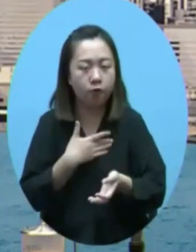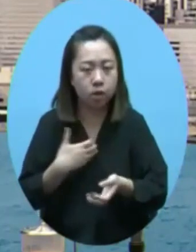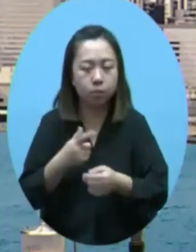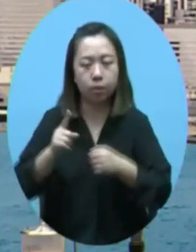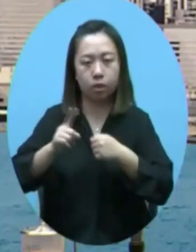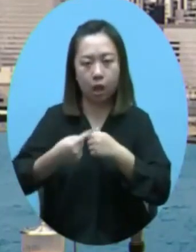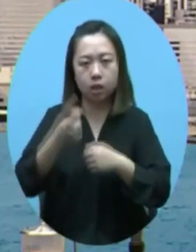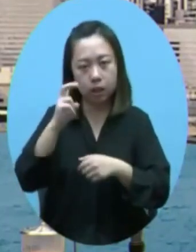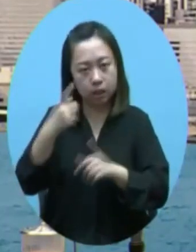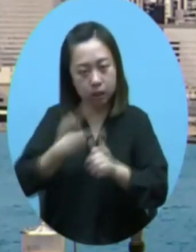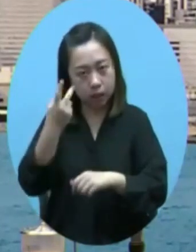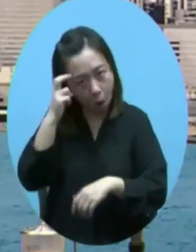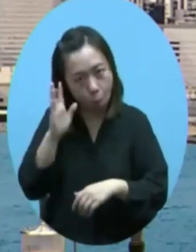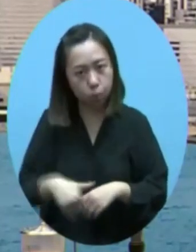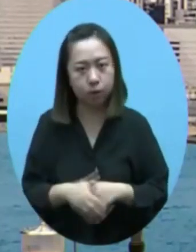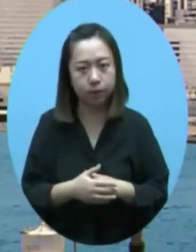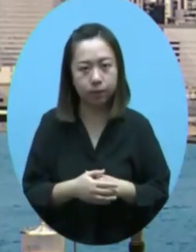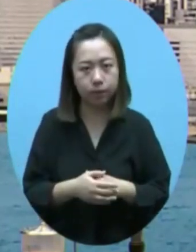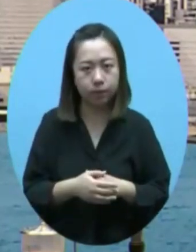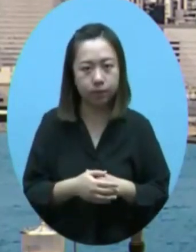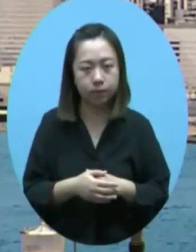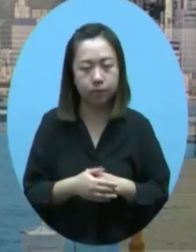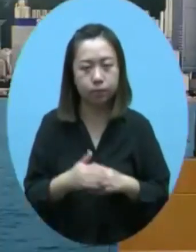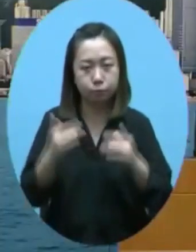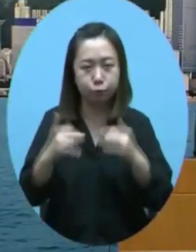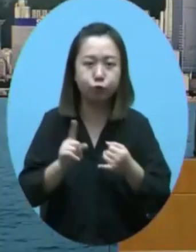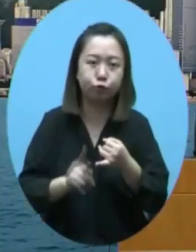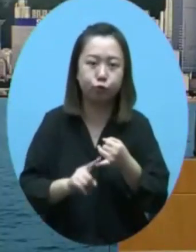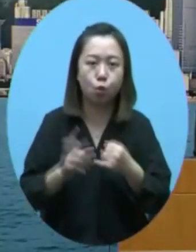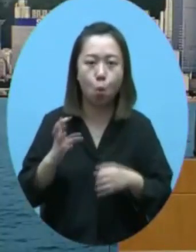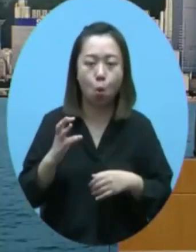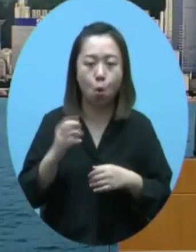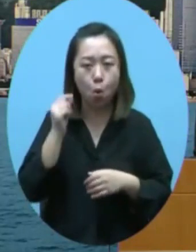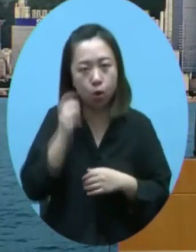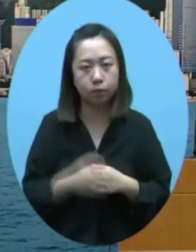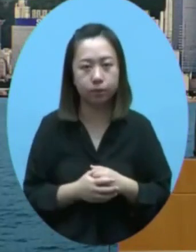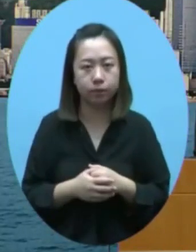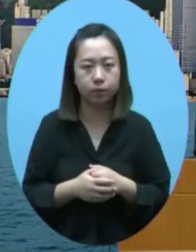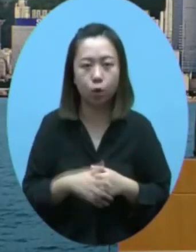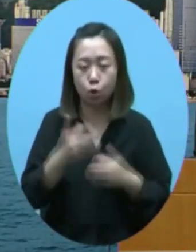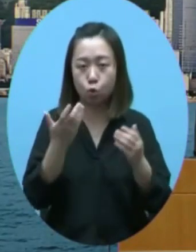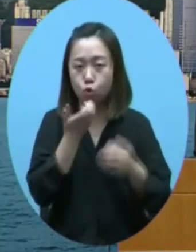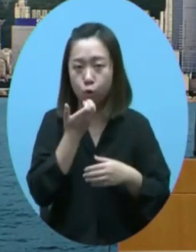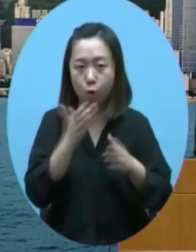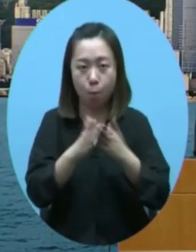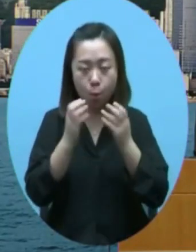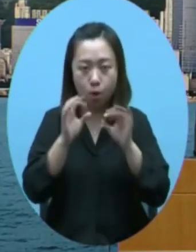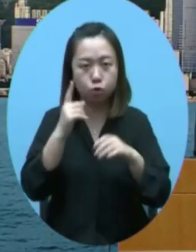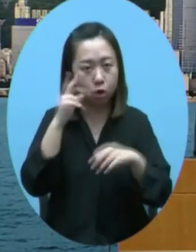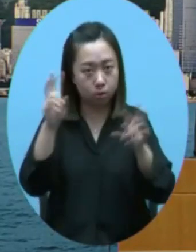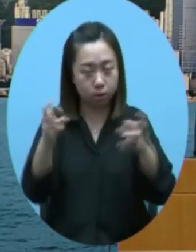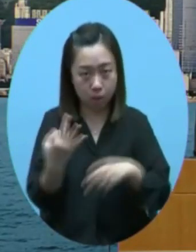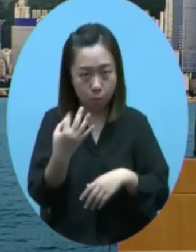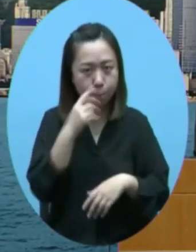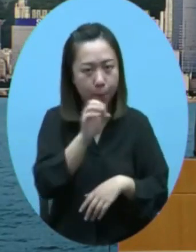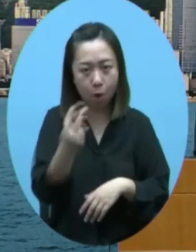they will also put infection control as a top concern. The lady in yellow, Oriental Daily News,